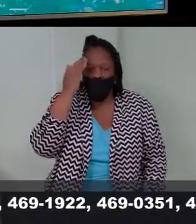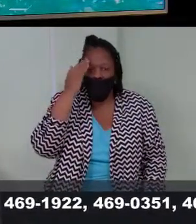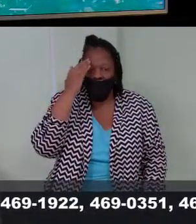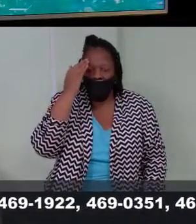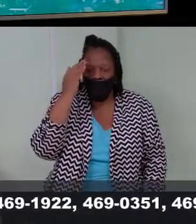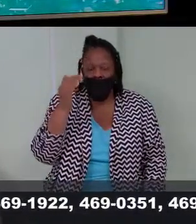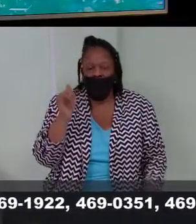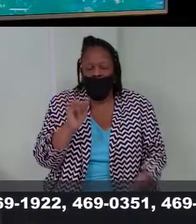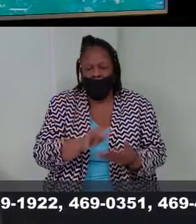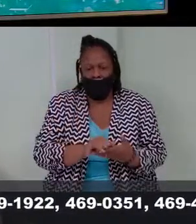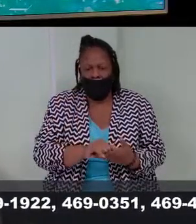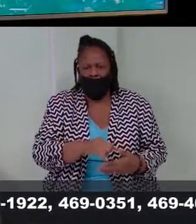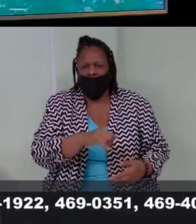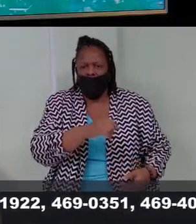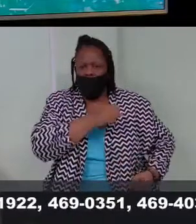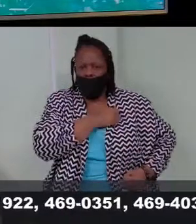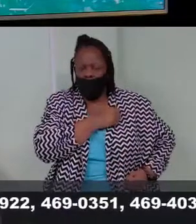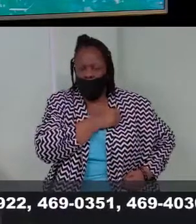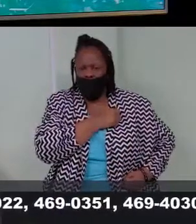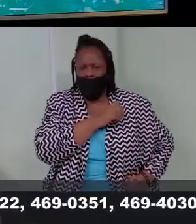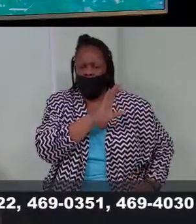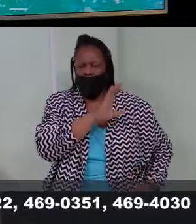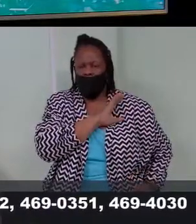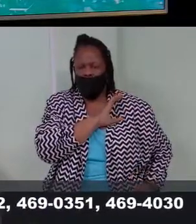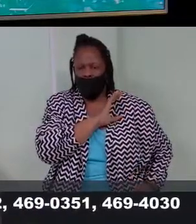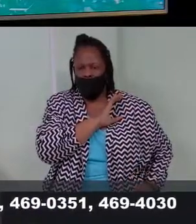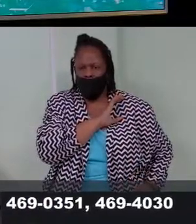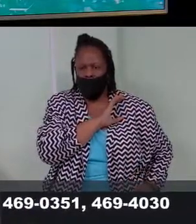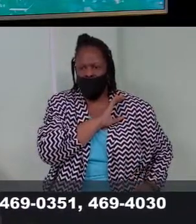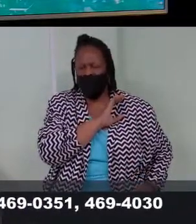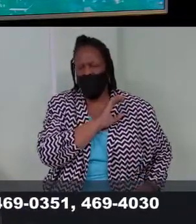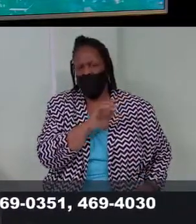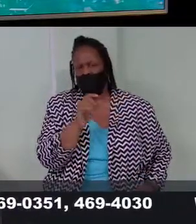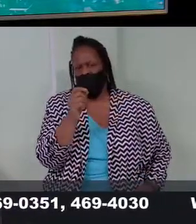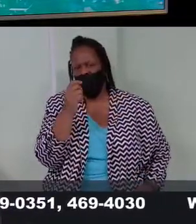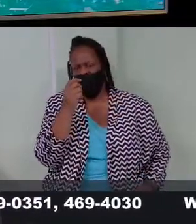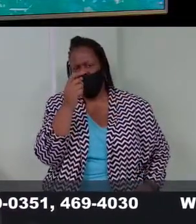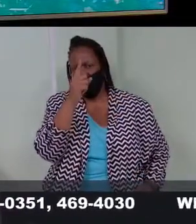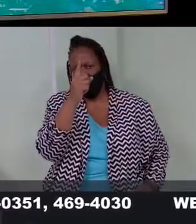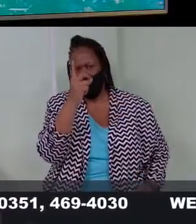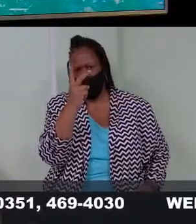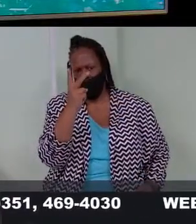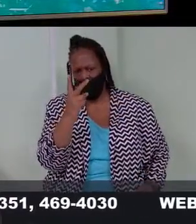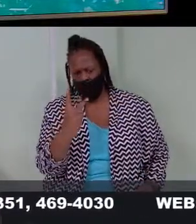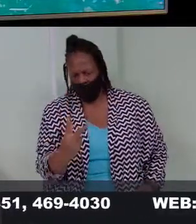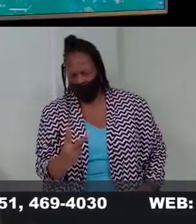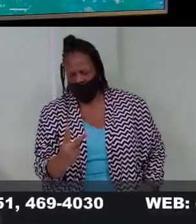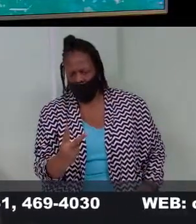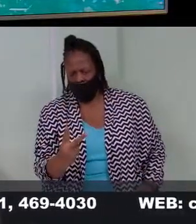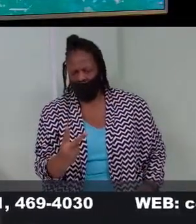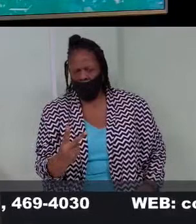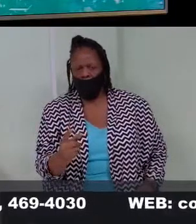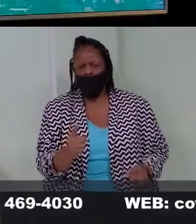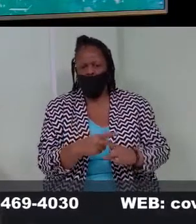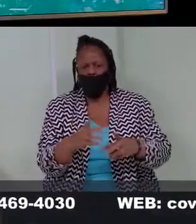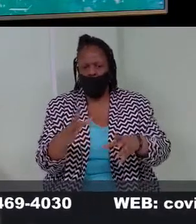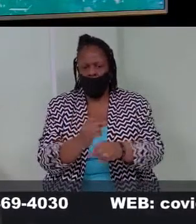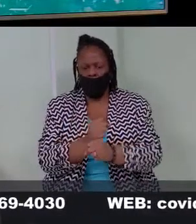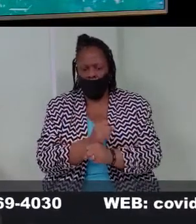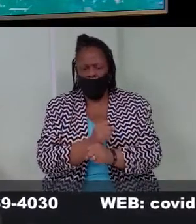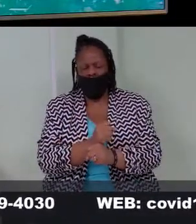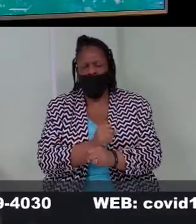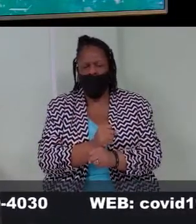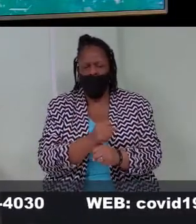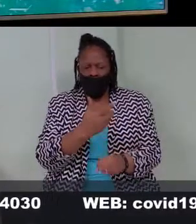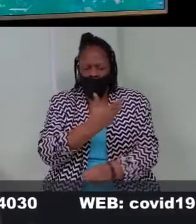in line to receive the vaccine. I believe, though, this is the comment part, I believe, though, and would strongly